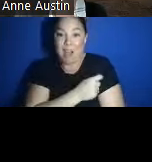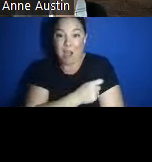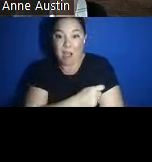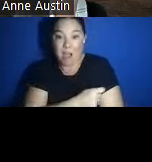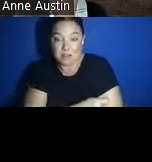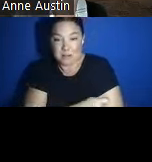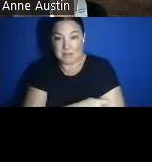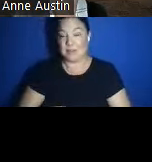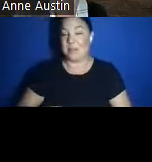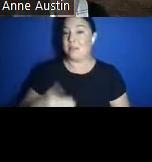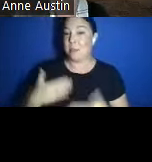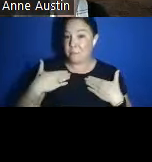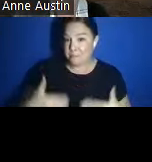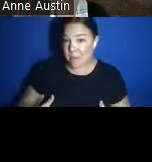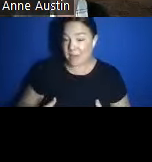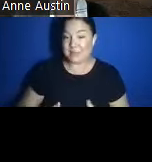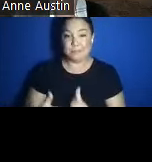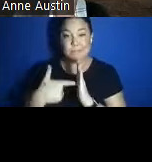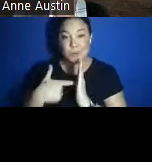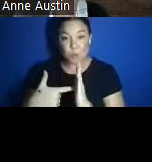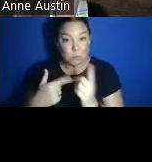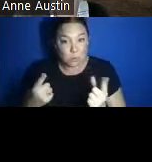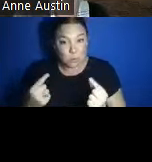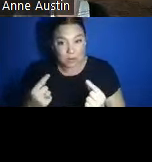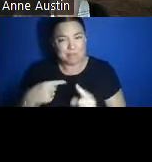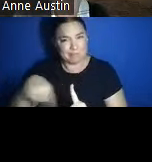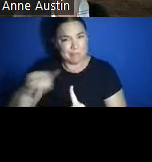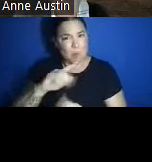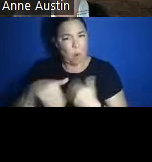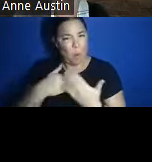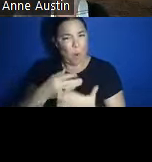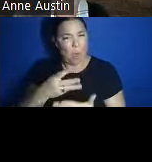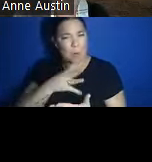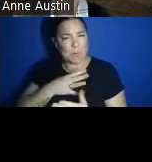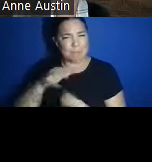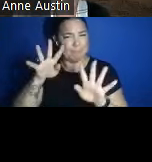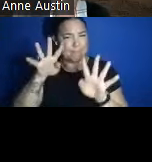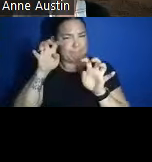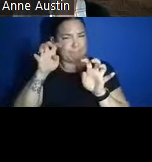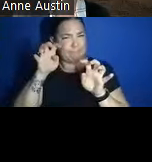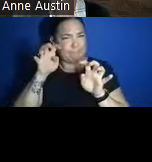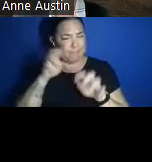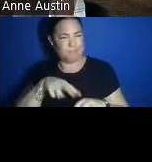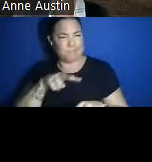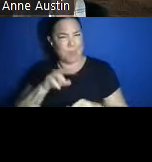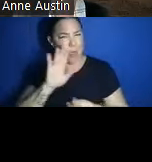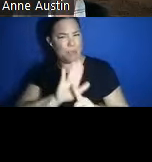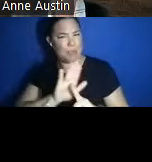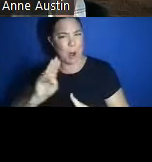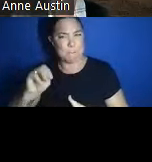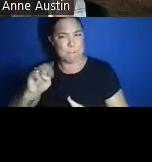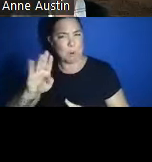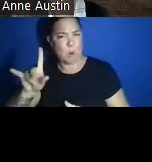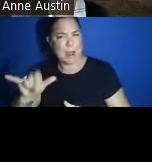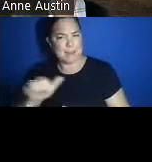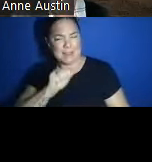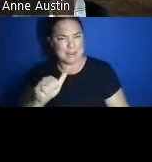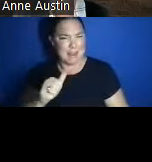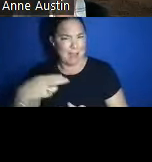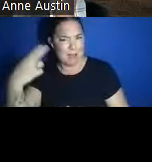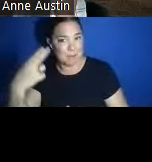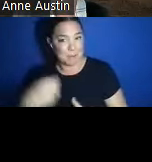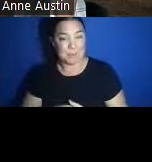representations Egyptian antiquity bequeathed us were women of questionable morality. And of the mummified women I just showed you, he said,